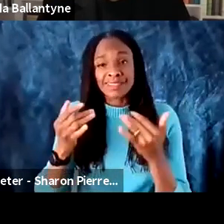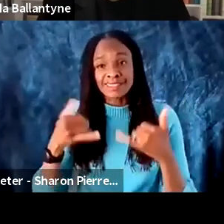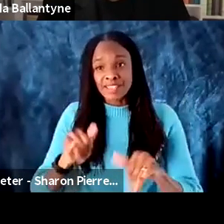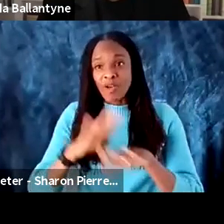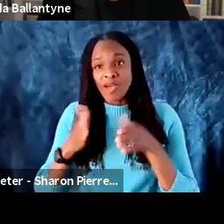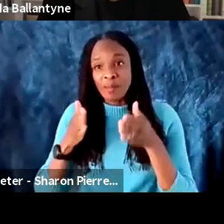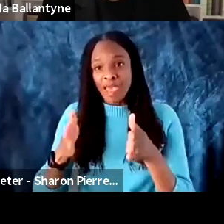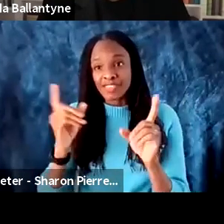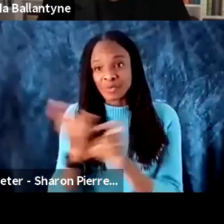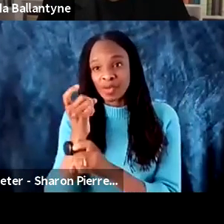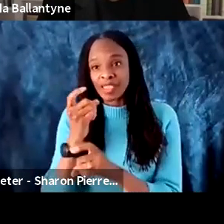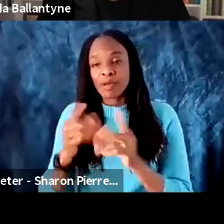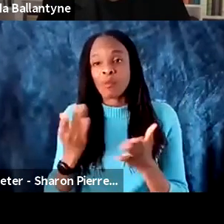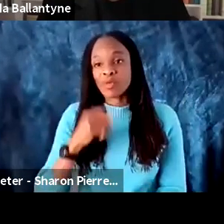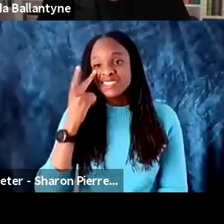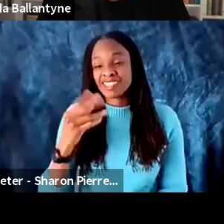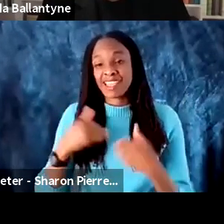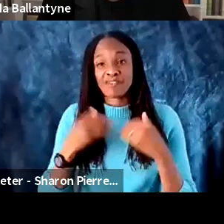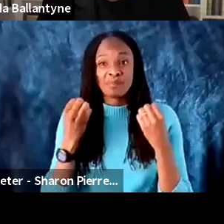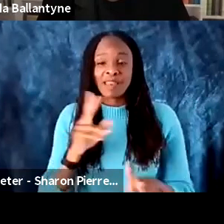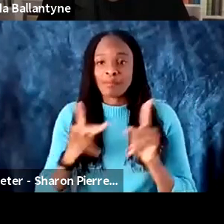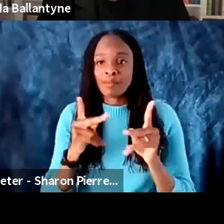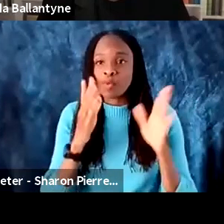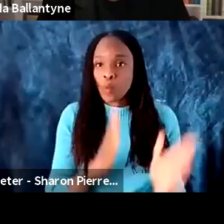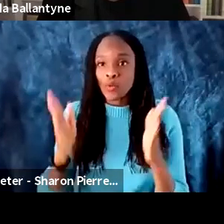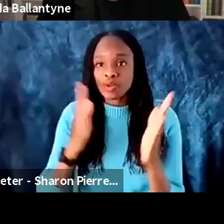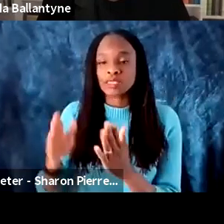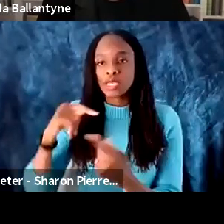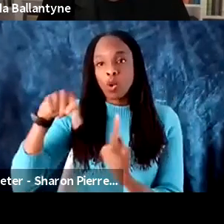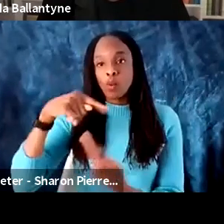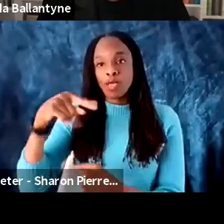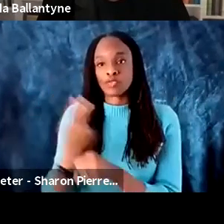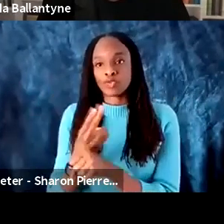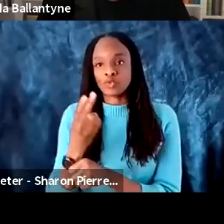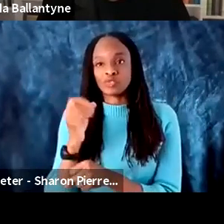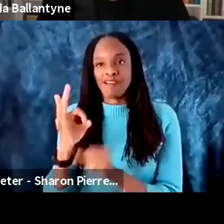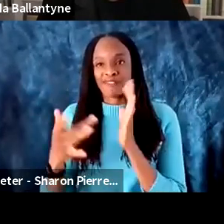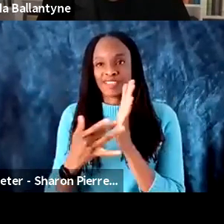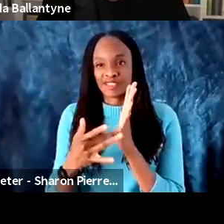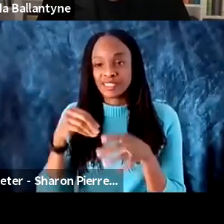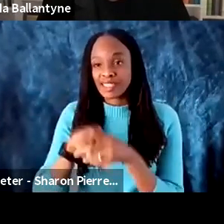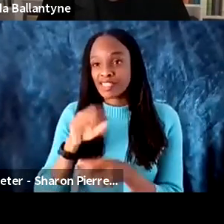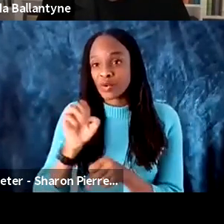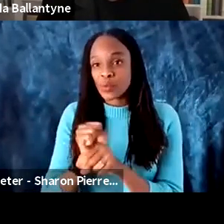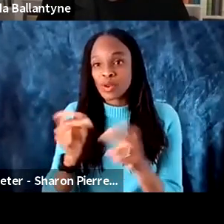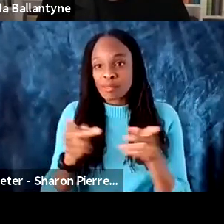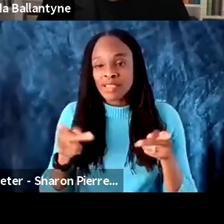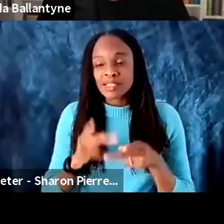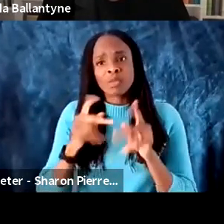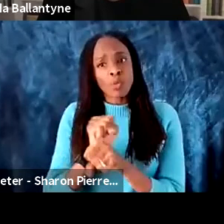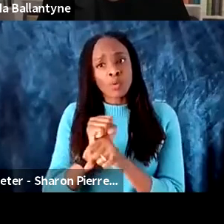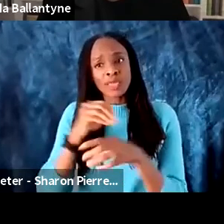what we are seeing is that there are a lot of people organizing around the use of technology inside their own workplaces, and people